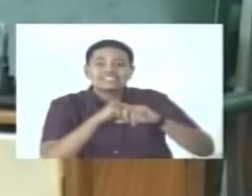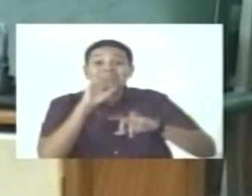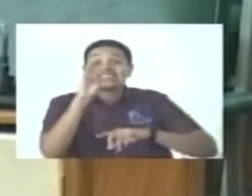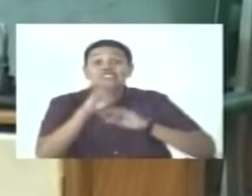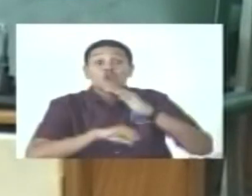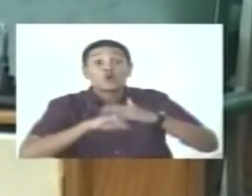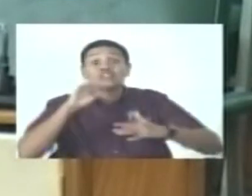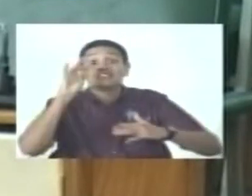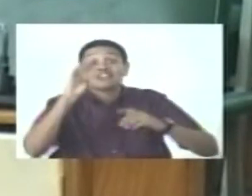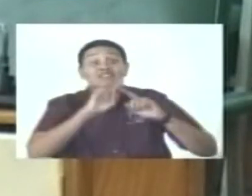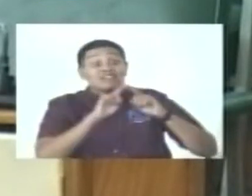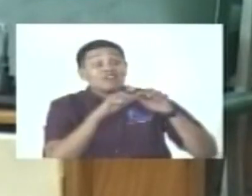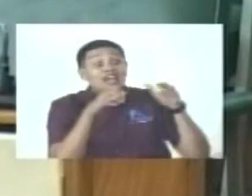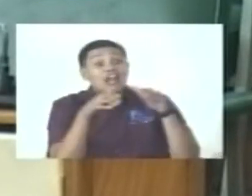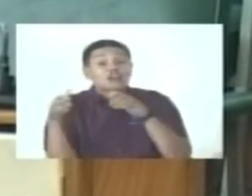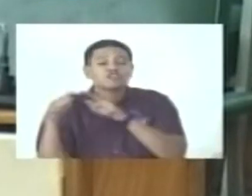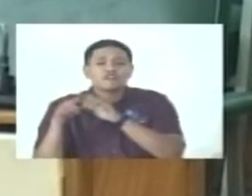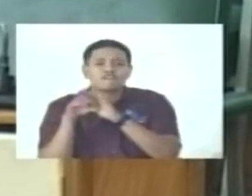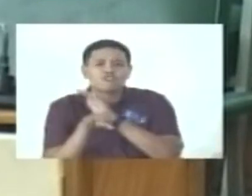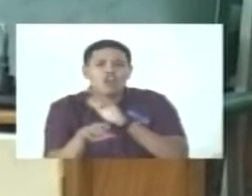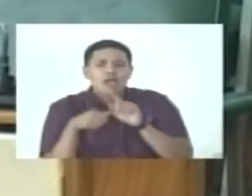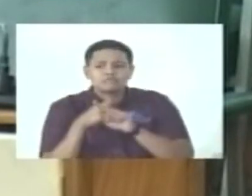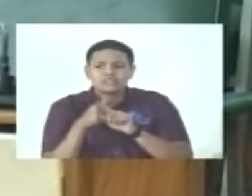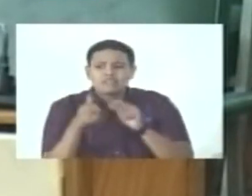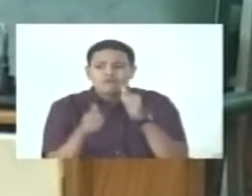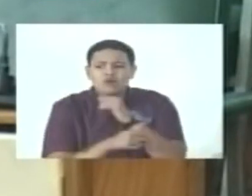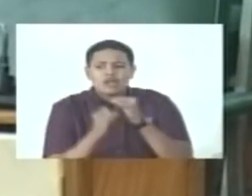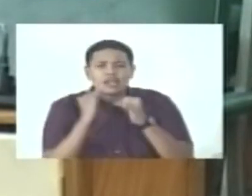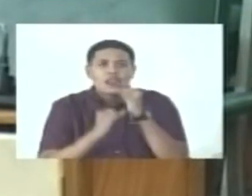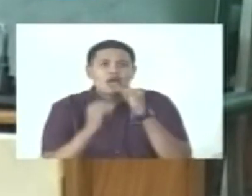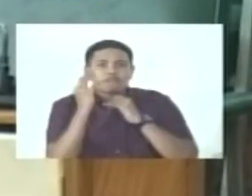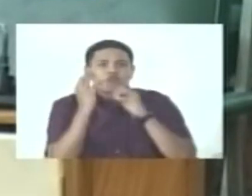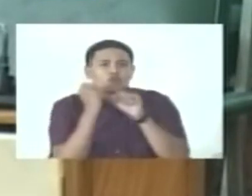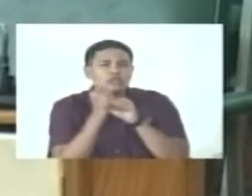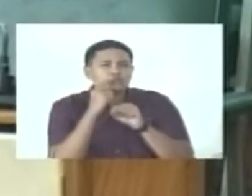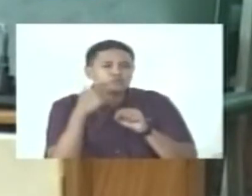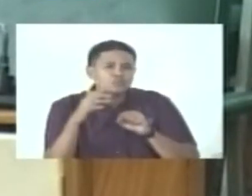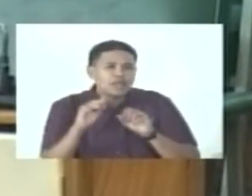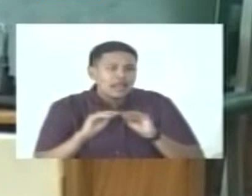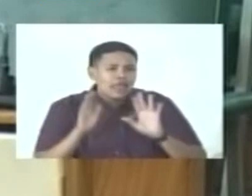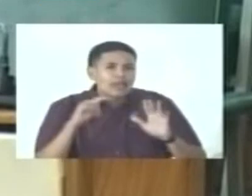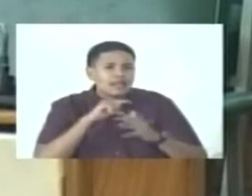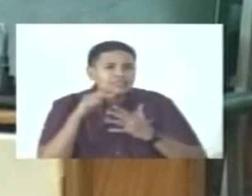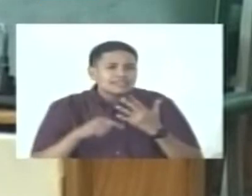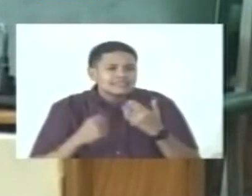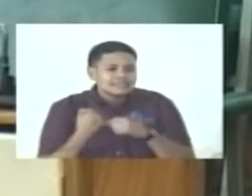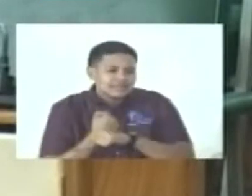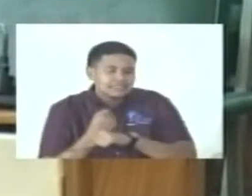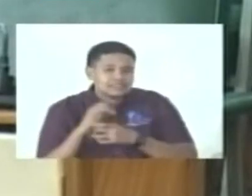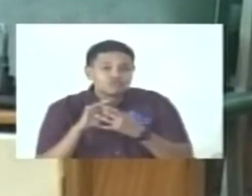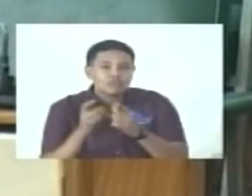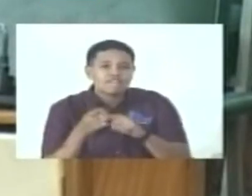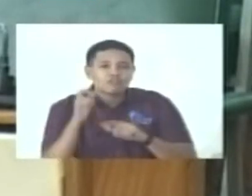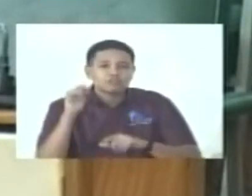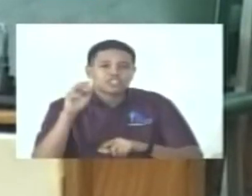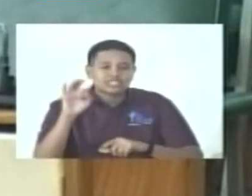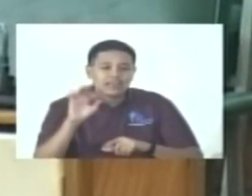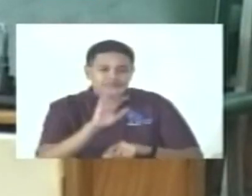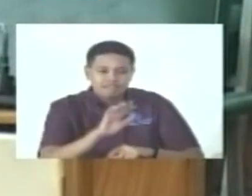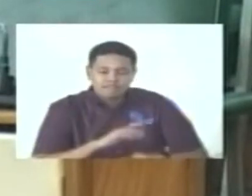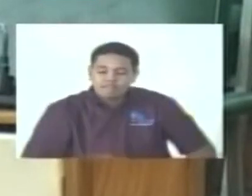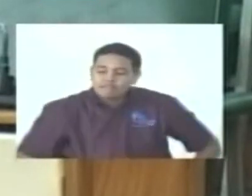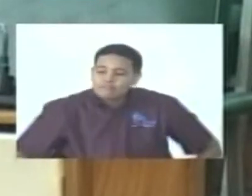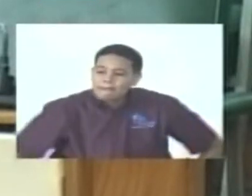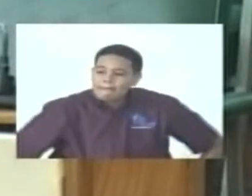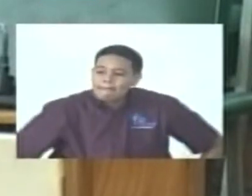of 7 categories of crime under the last 4 years is pretty clear. And these are statistics from the JCF, Mr. President.